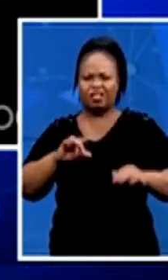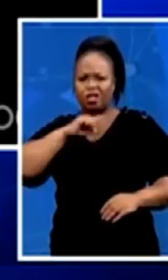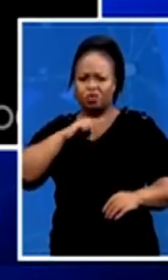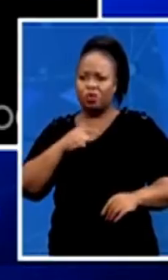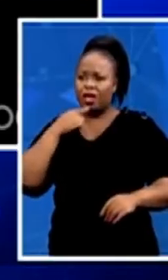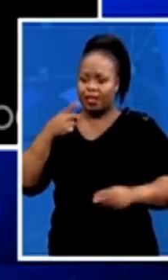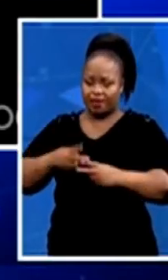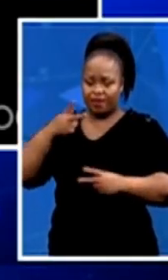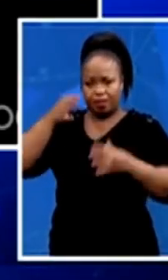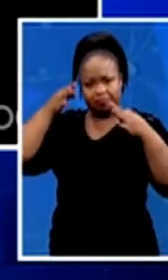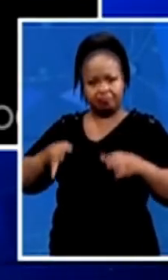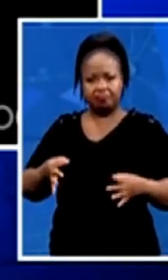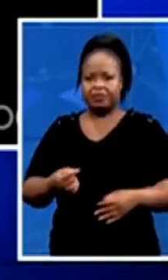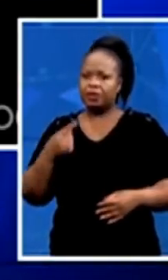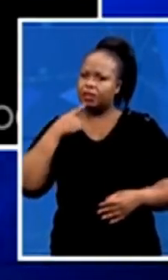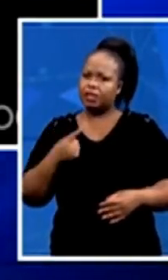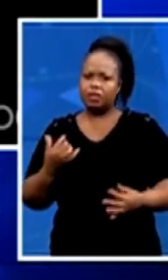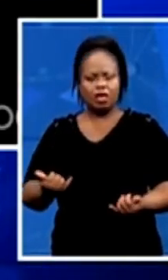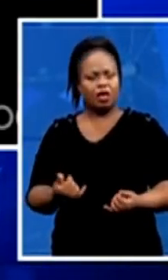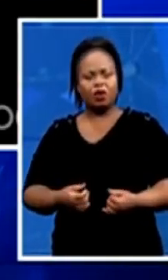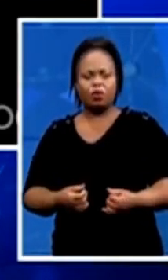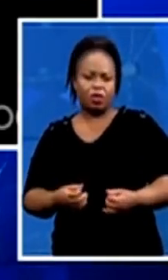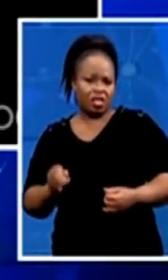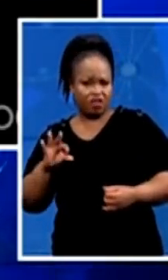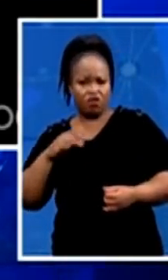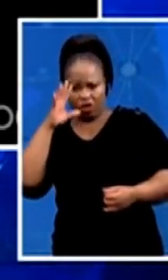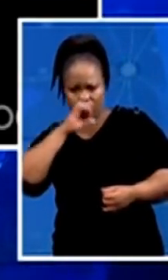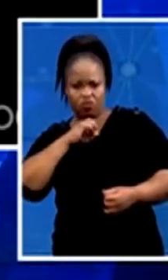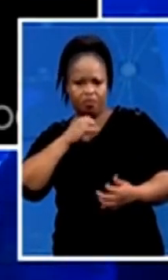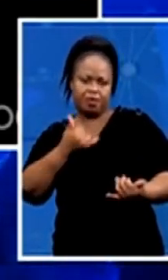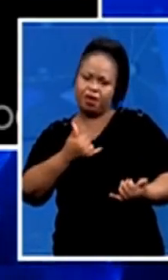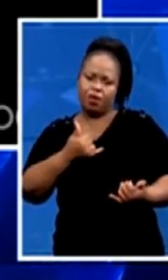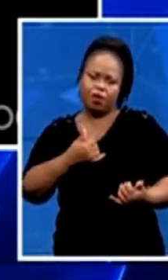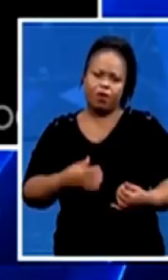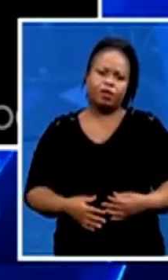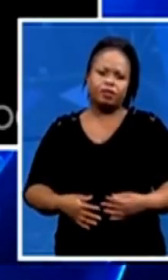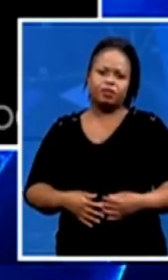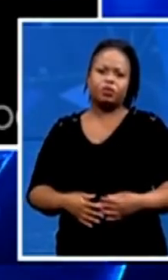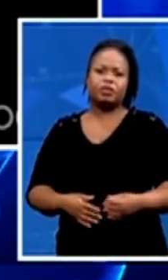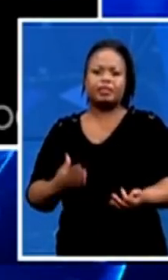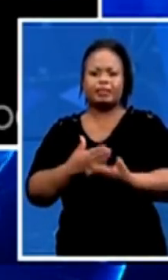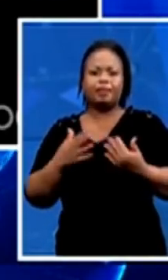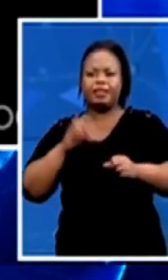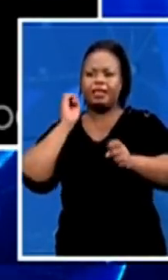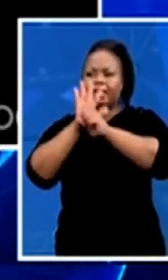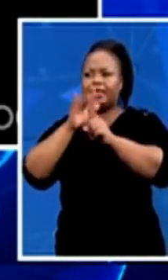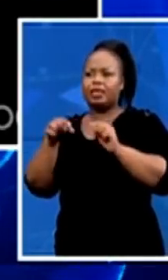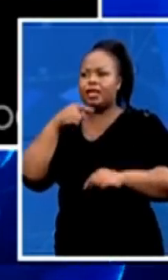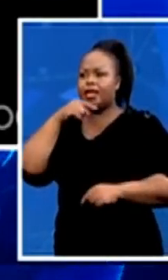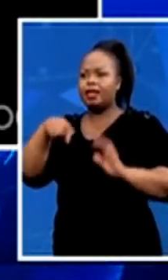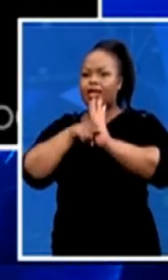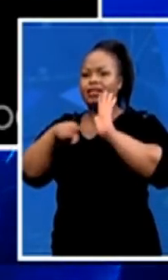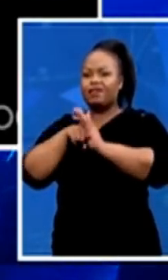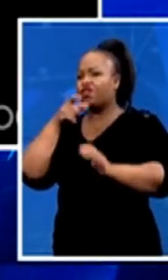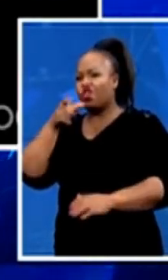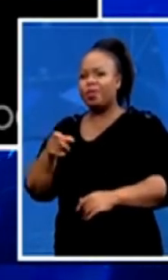conceptually assume that there were not those scurrilous attacks. What would we be left with? We would be left with